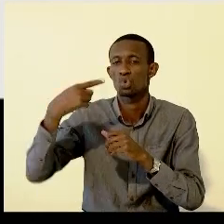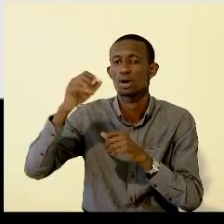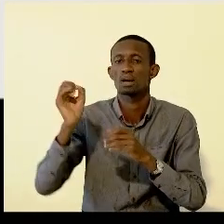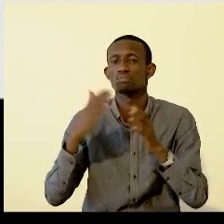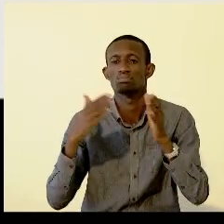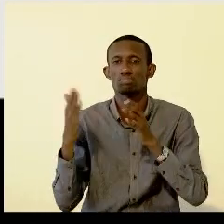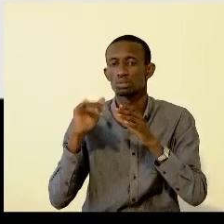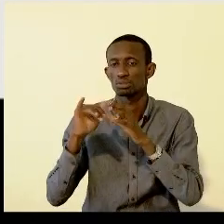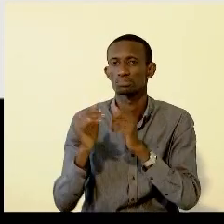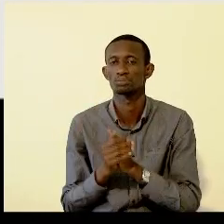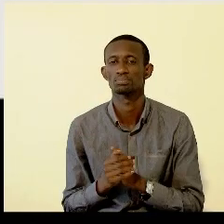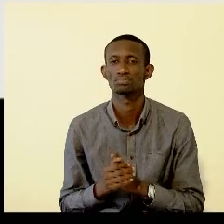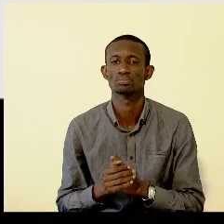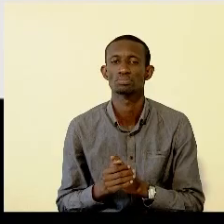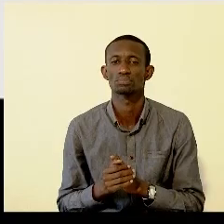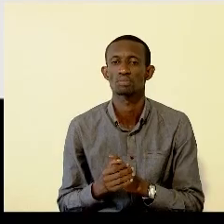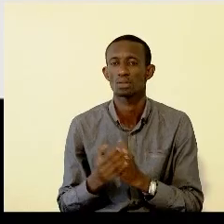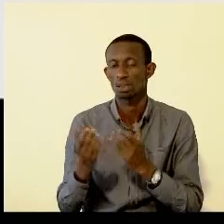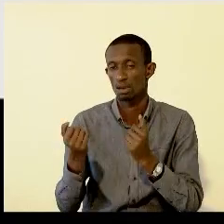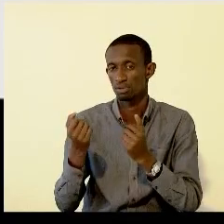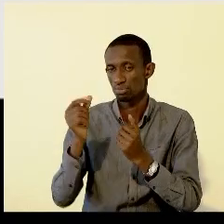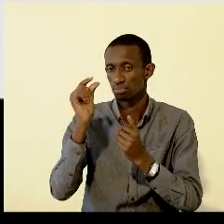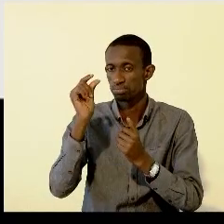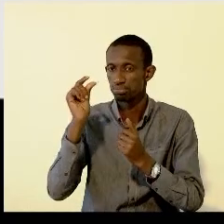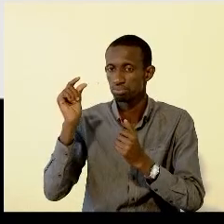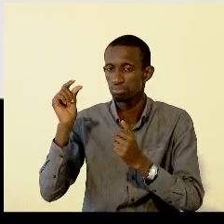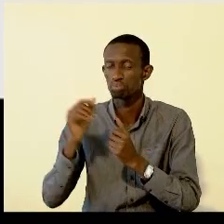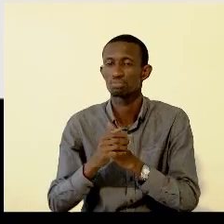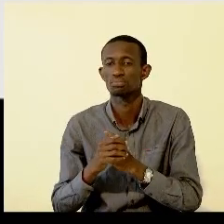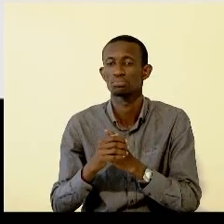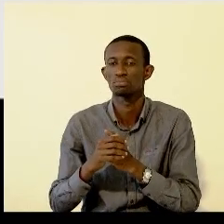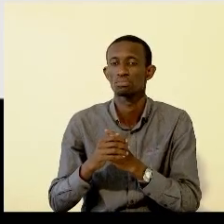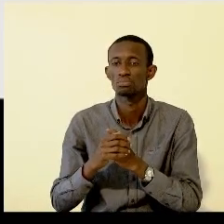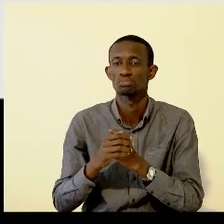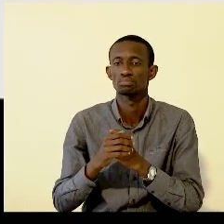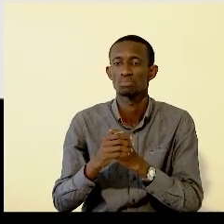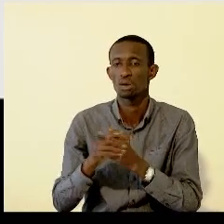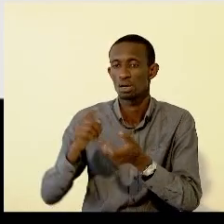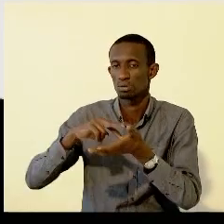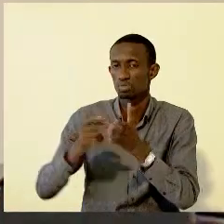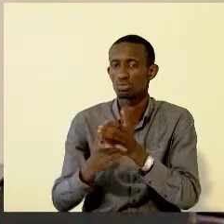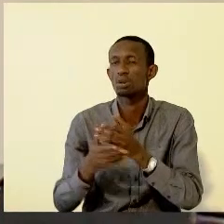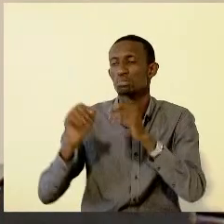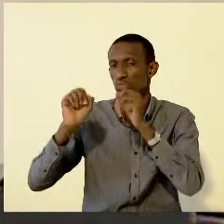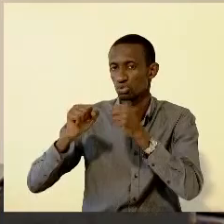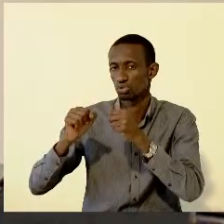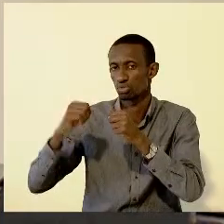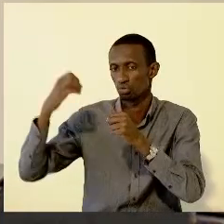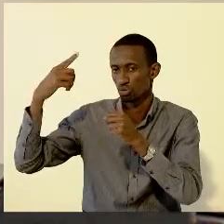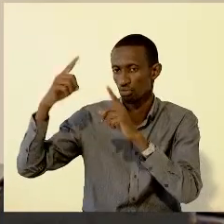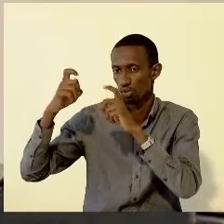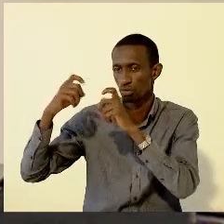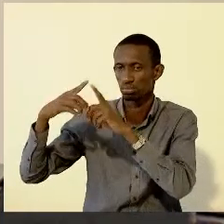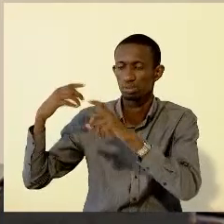mesophyll cells, they have few chloroplasts, which means they still do photosynthesis, even though